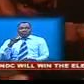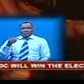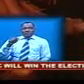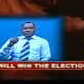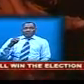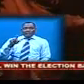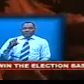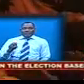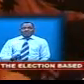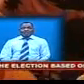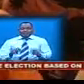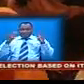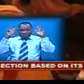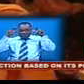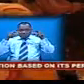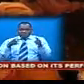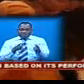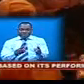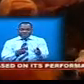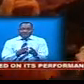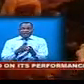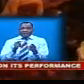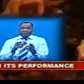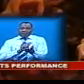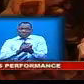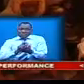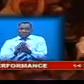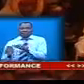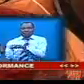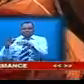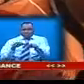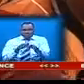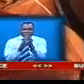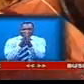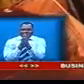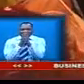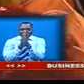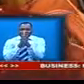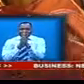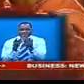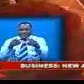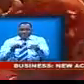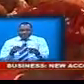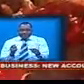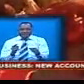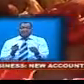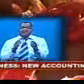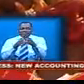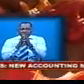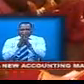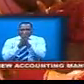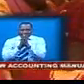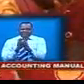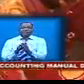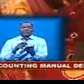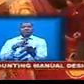Tamale. In Muslim tradition, Adua is commemorated on the seventh day after the burial of the deceased.